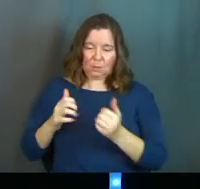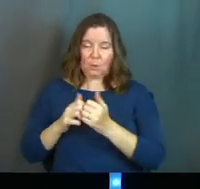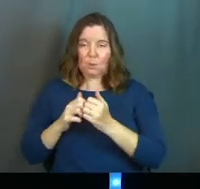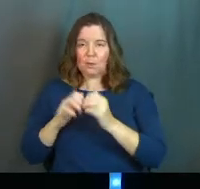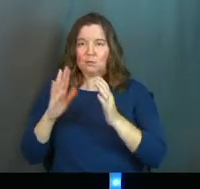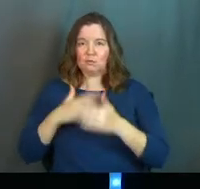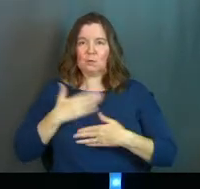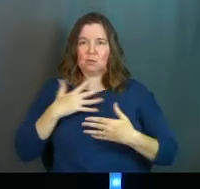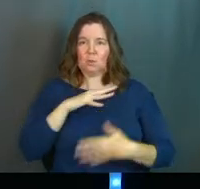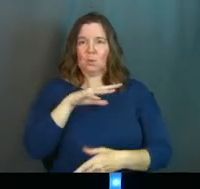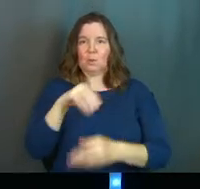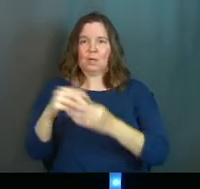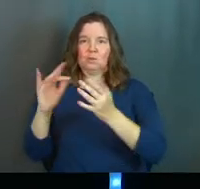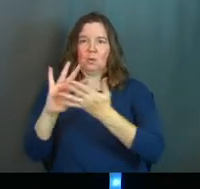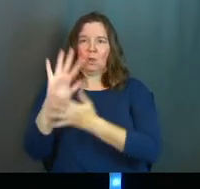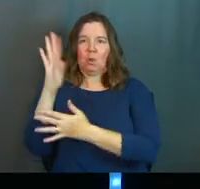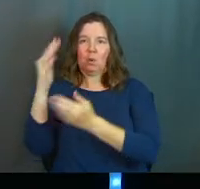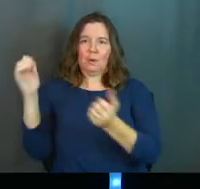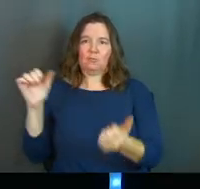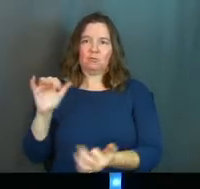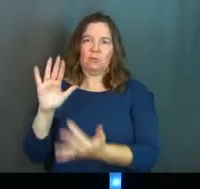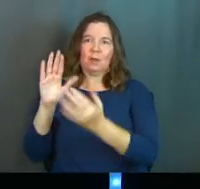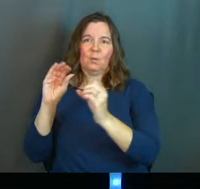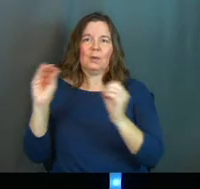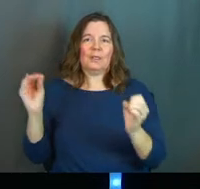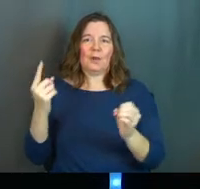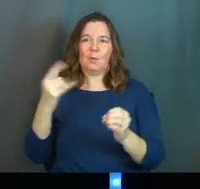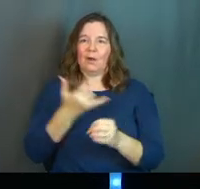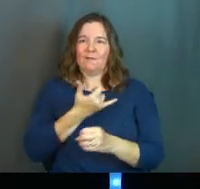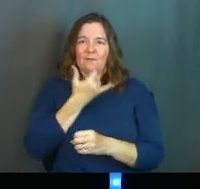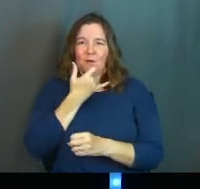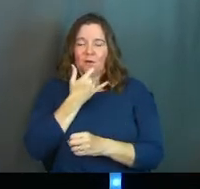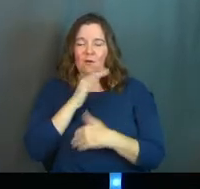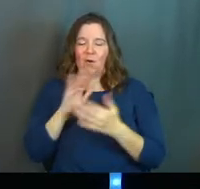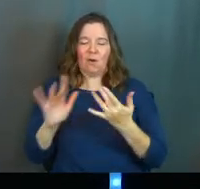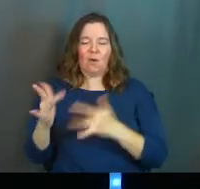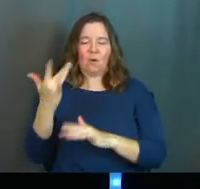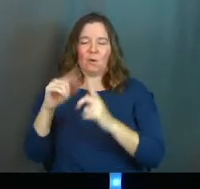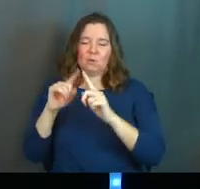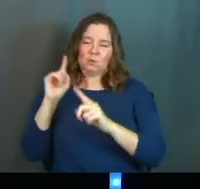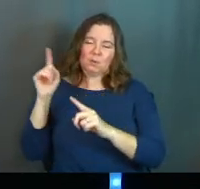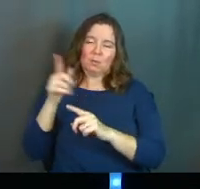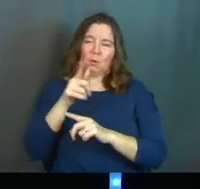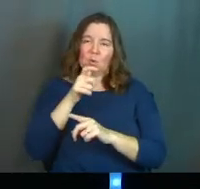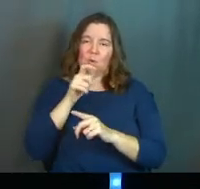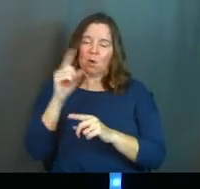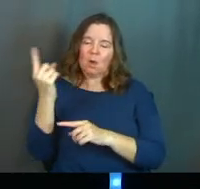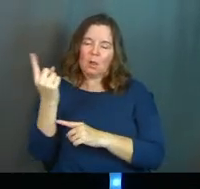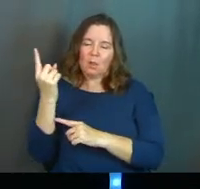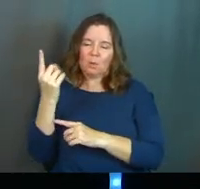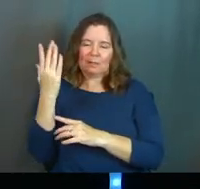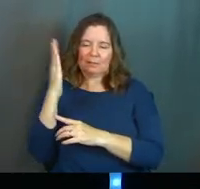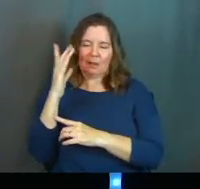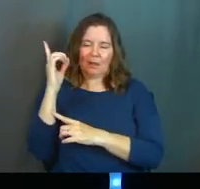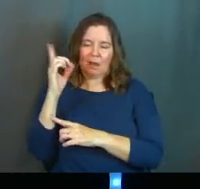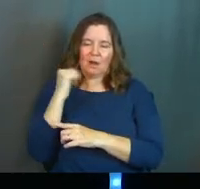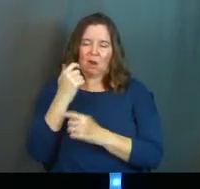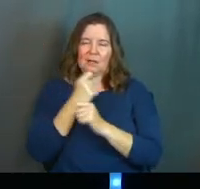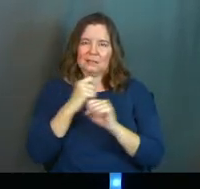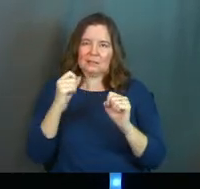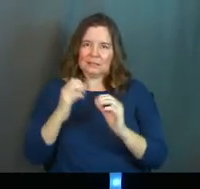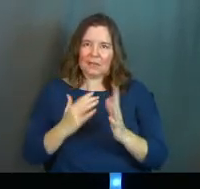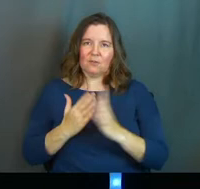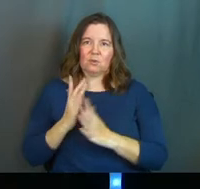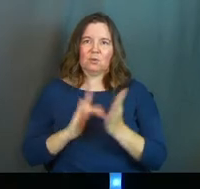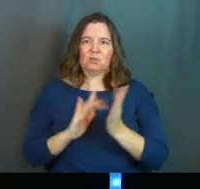with great joy into his glorious presence without a single fault. All glory to him who alone is God, our